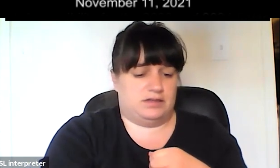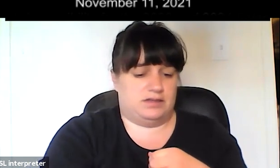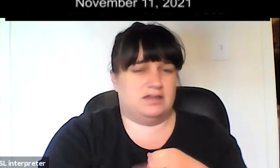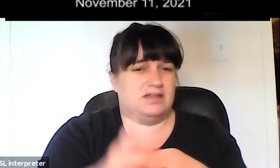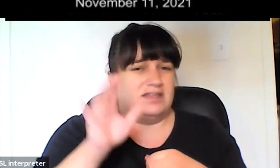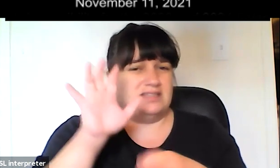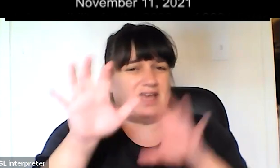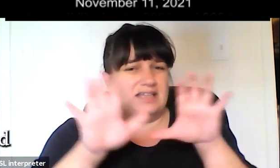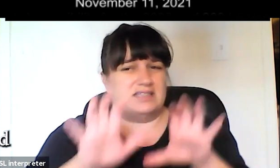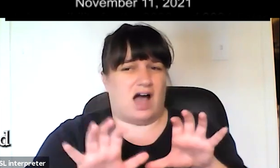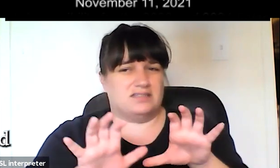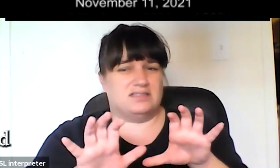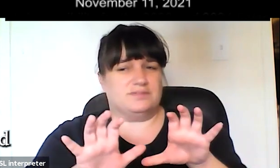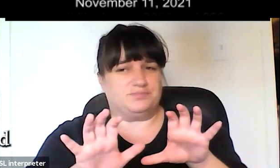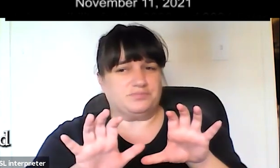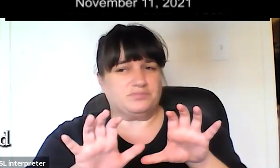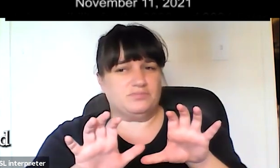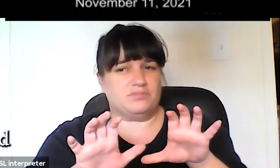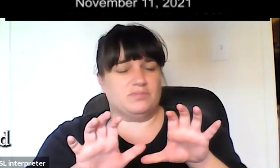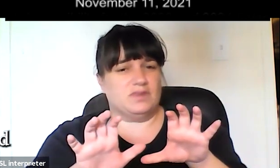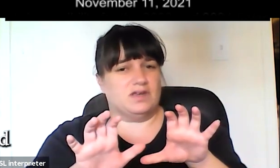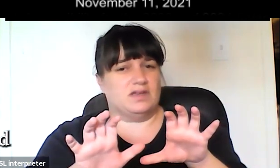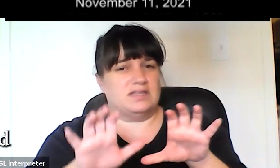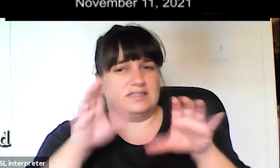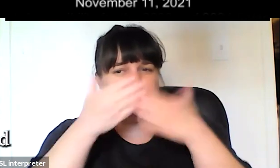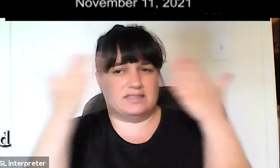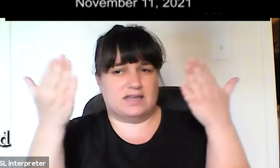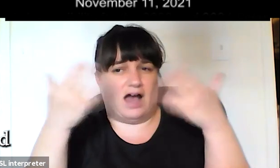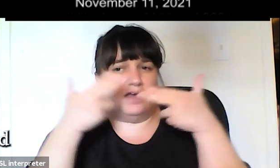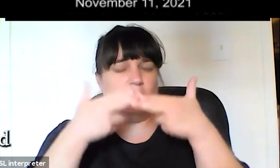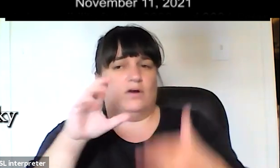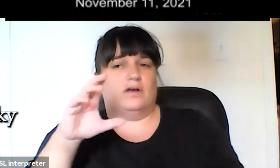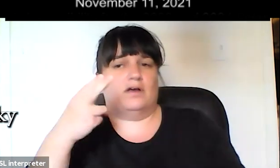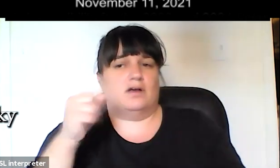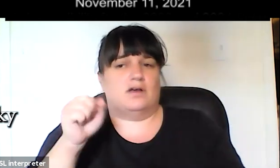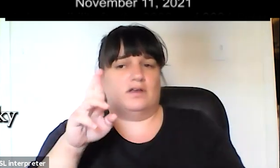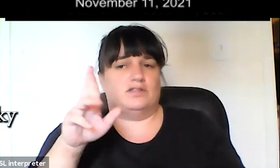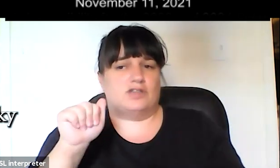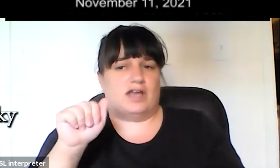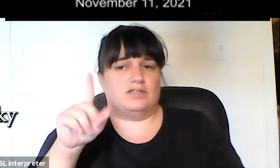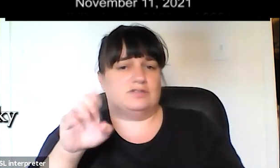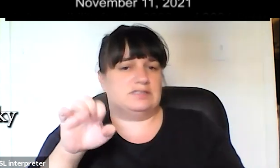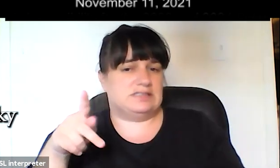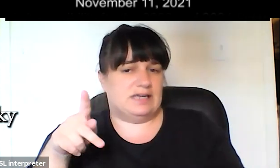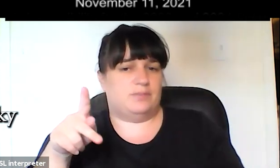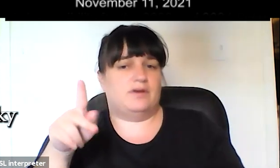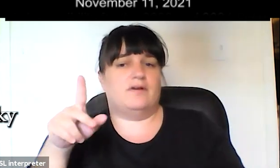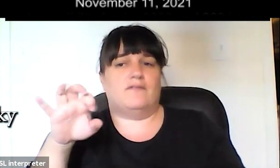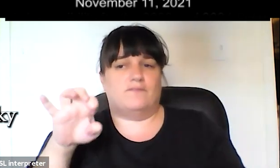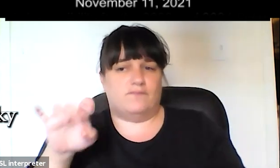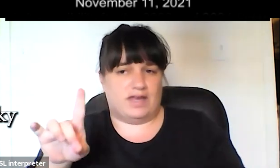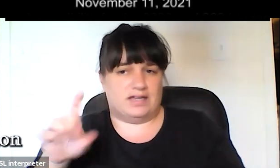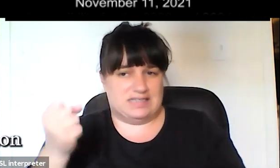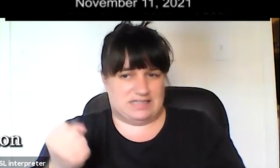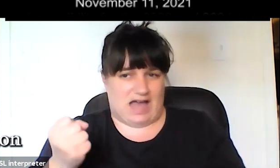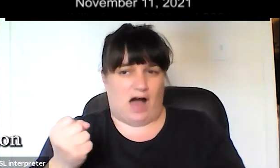is what the image looks like. It is a patch of sky that's called the Chandra Deep Field South, and it's a very dark patch of sky that